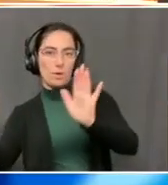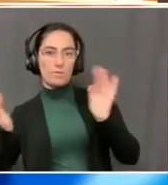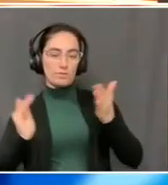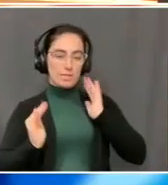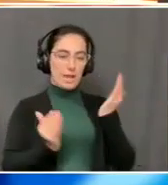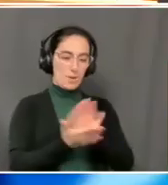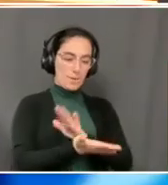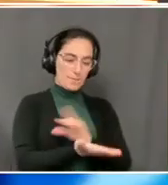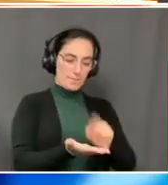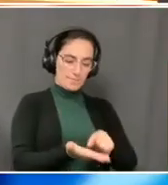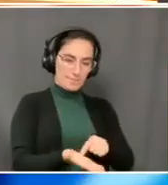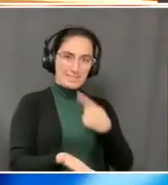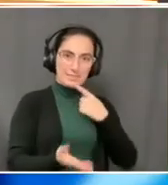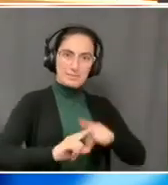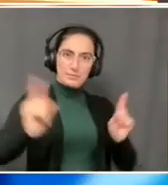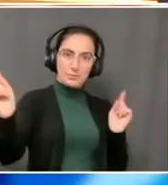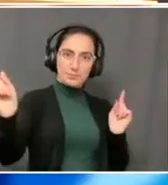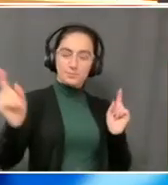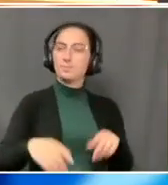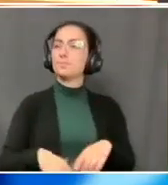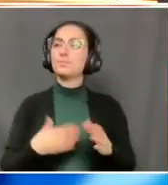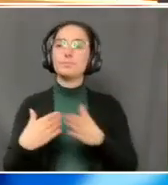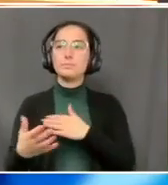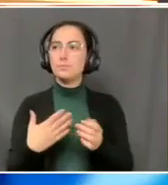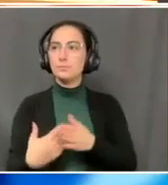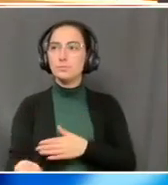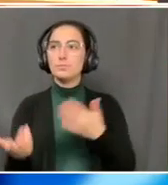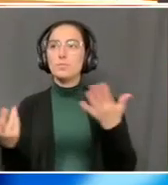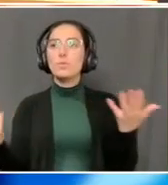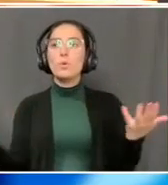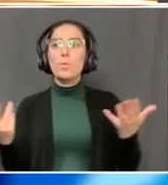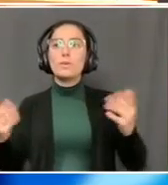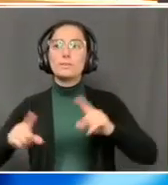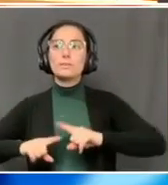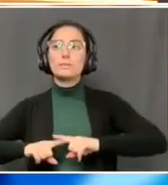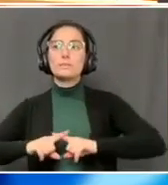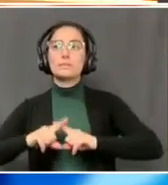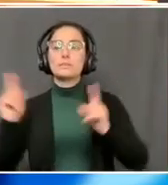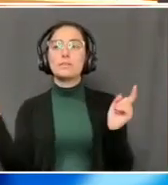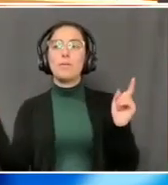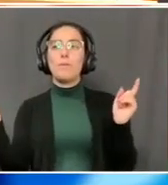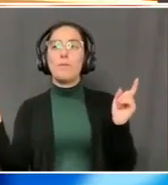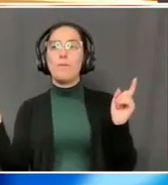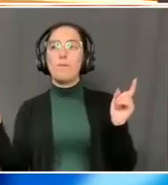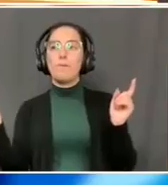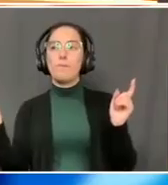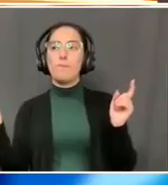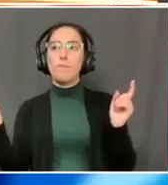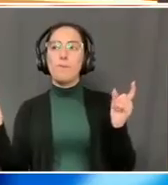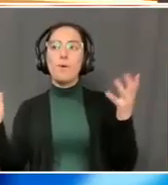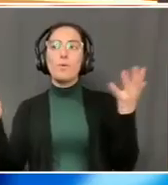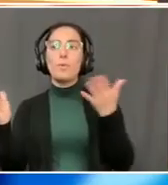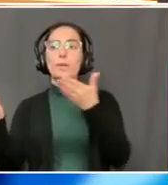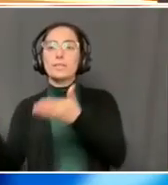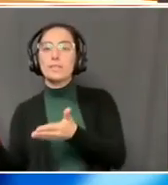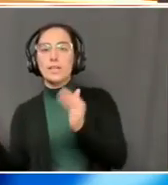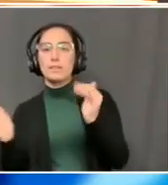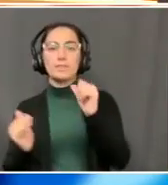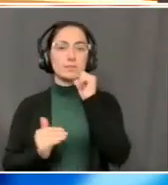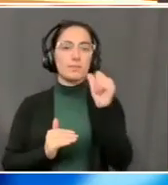and the 566 million, like what is on one and not the other?